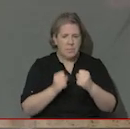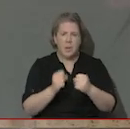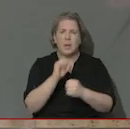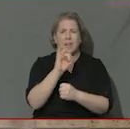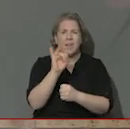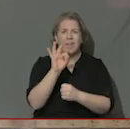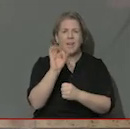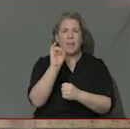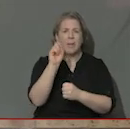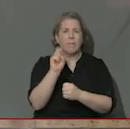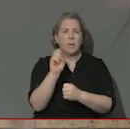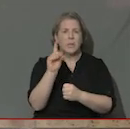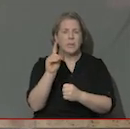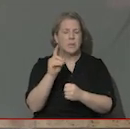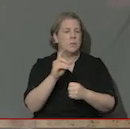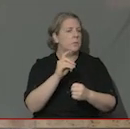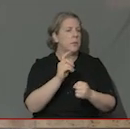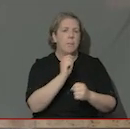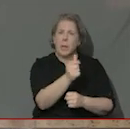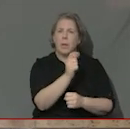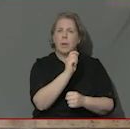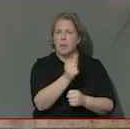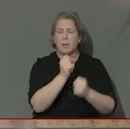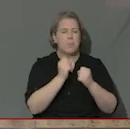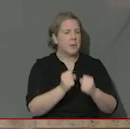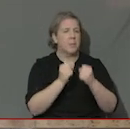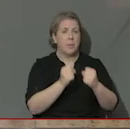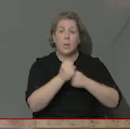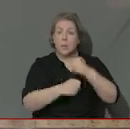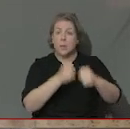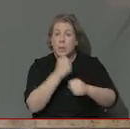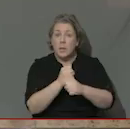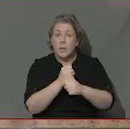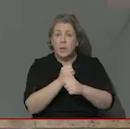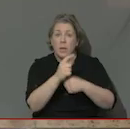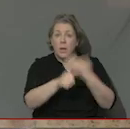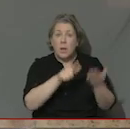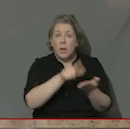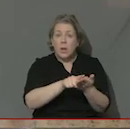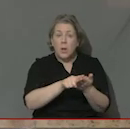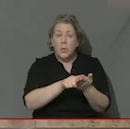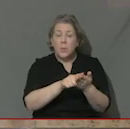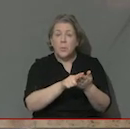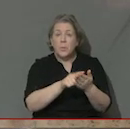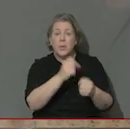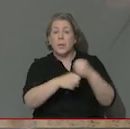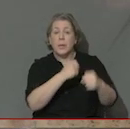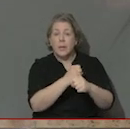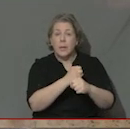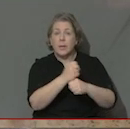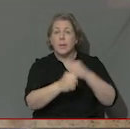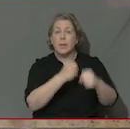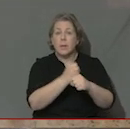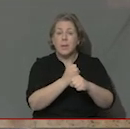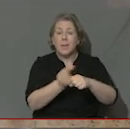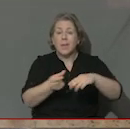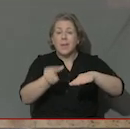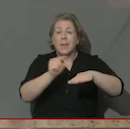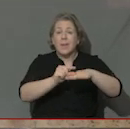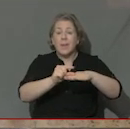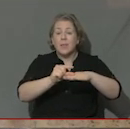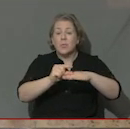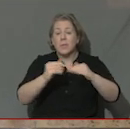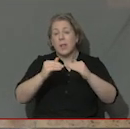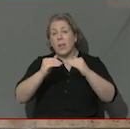It carries on. It's like a home loan. What happens every year with your home loan? Every year, your interest becomes less and